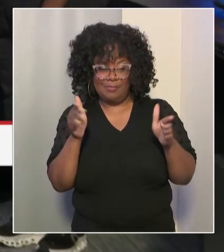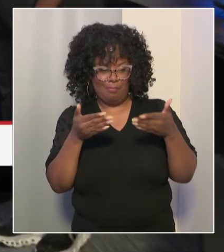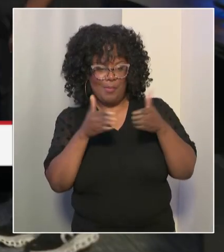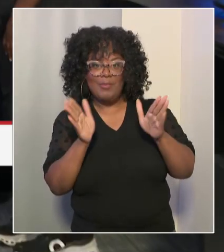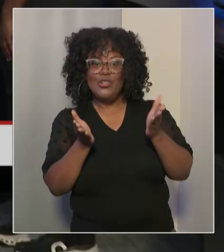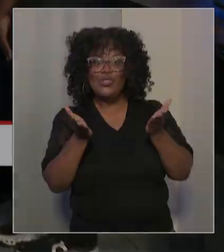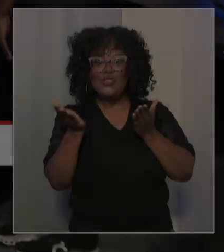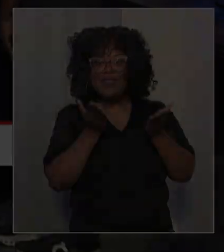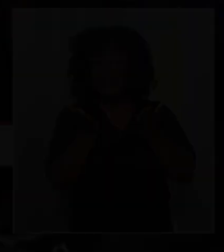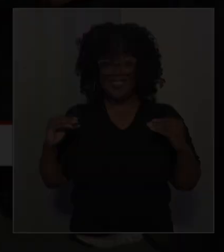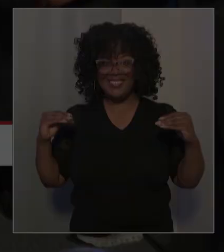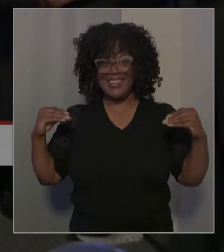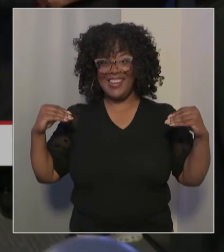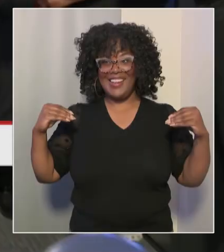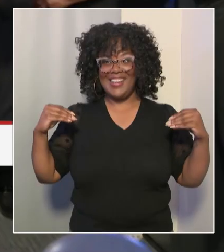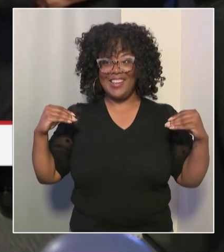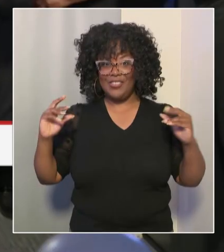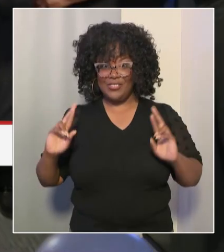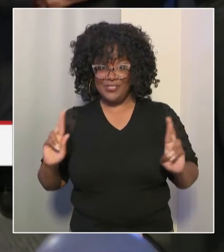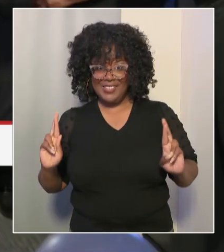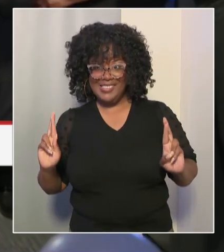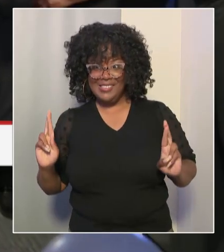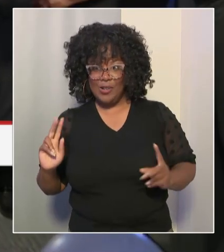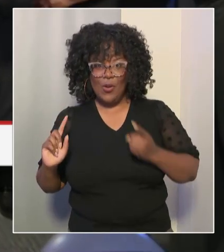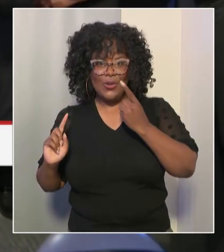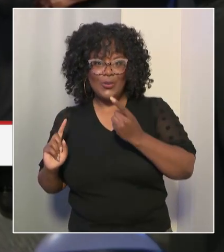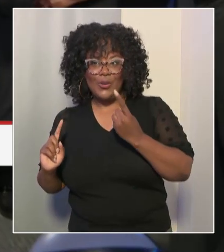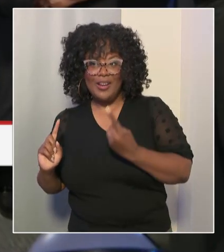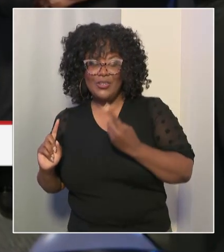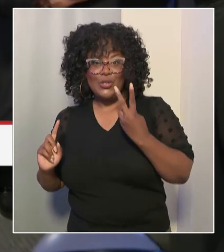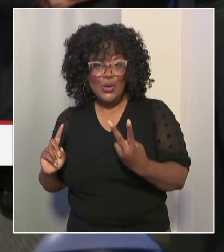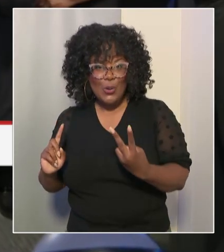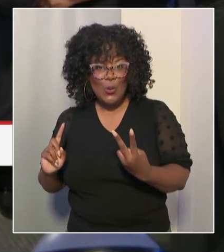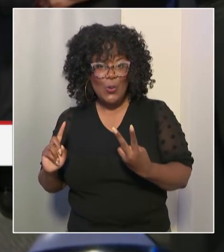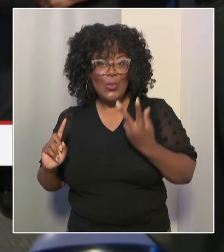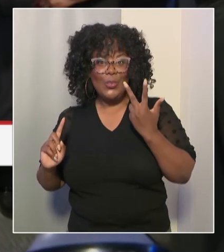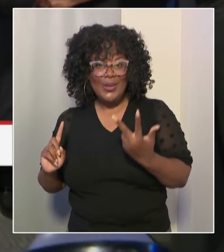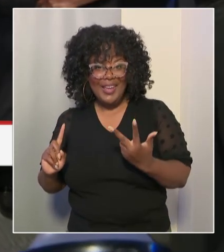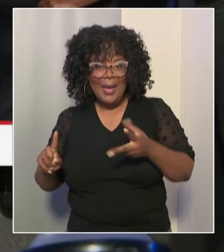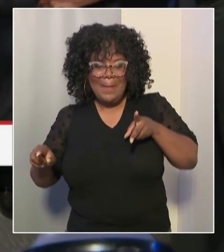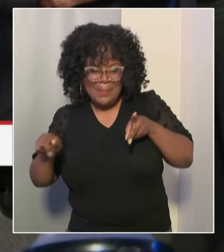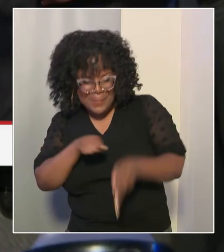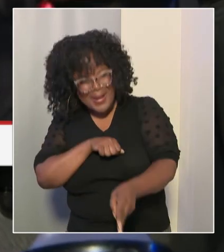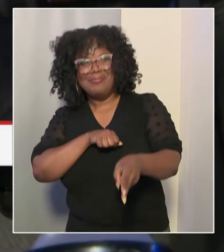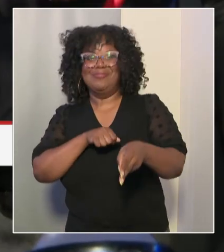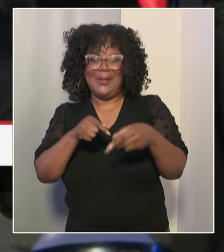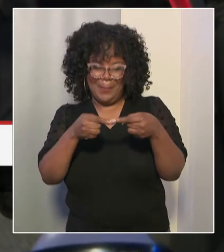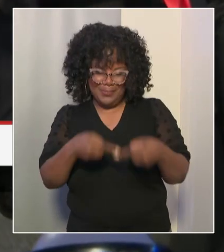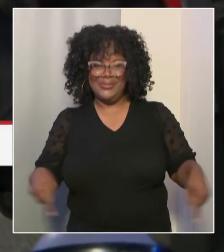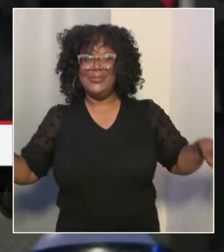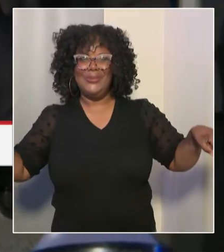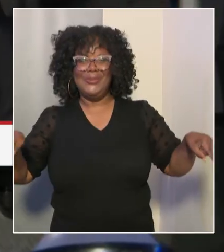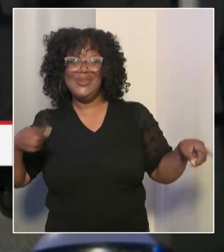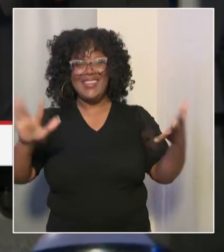of Columbia. Okay, on the count of three. 1, 2, 3.